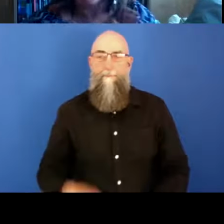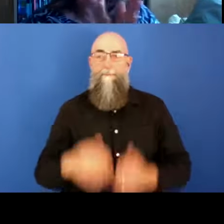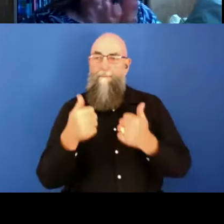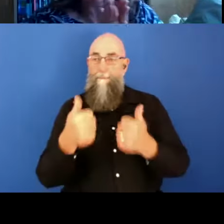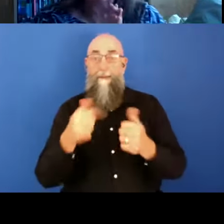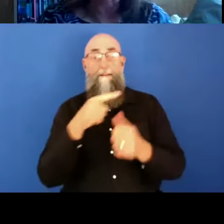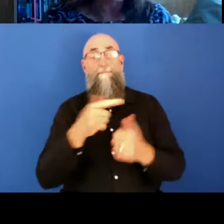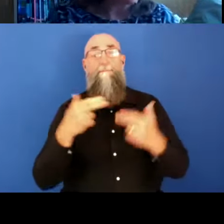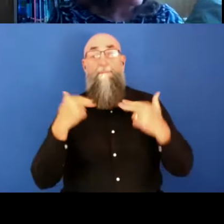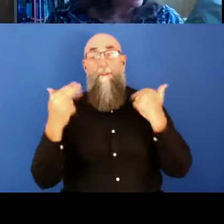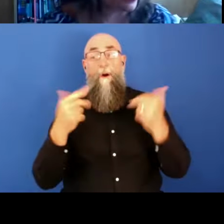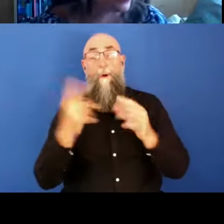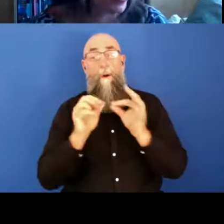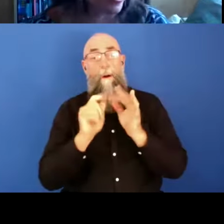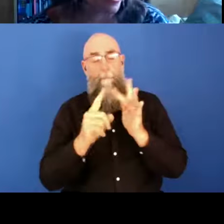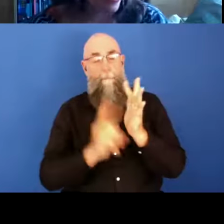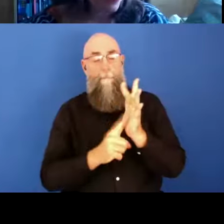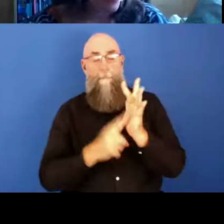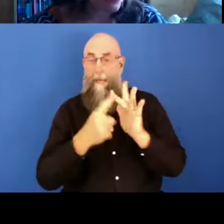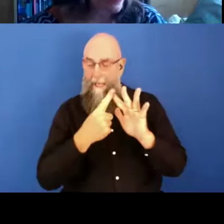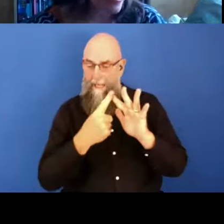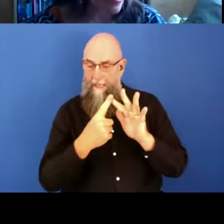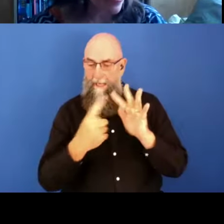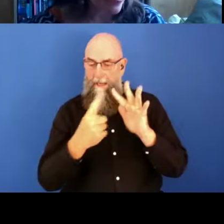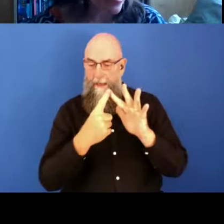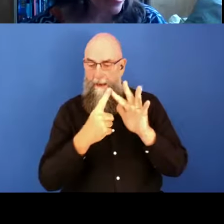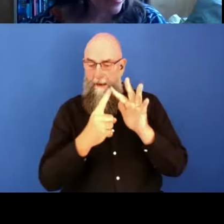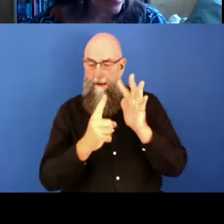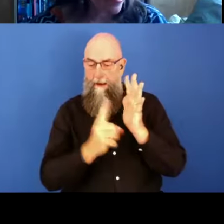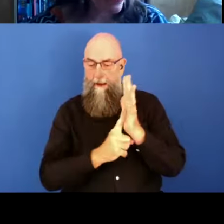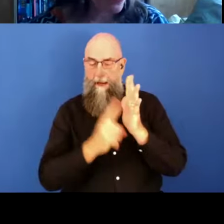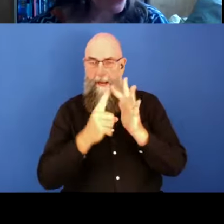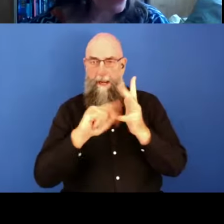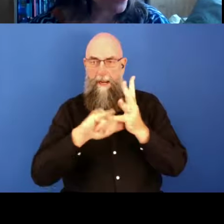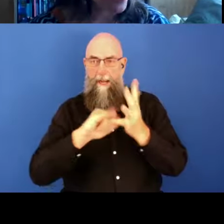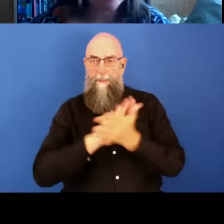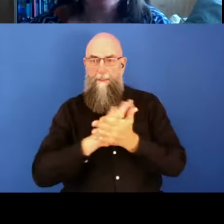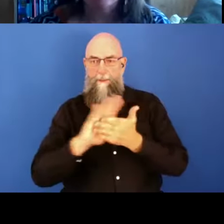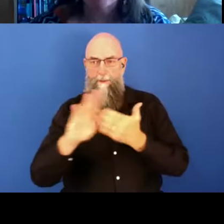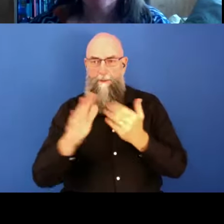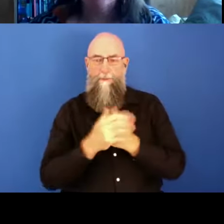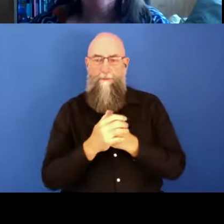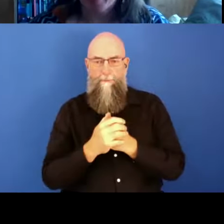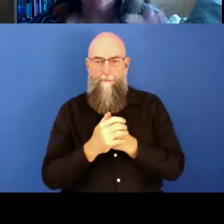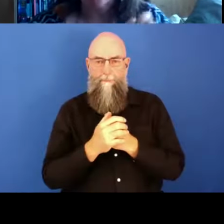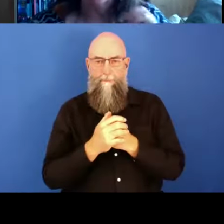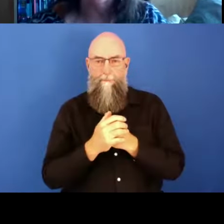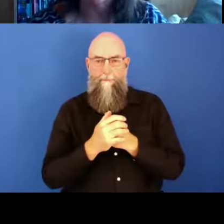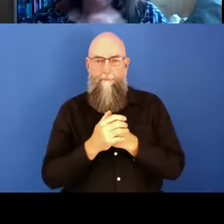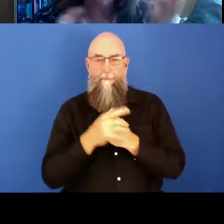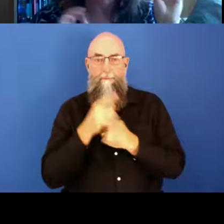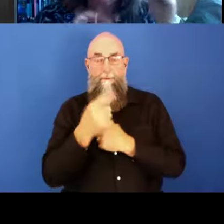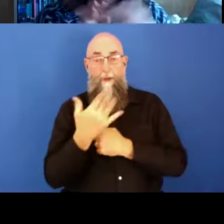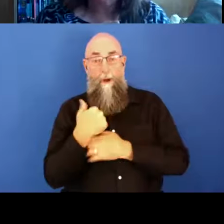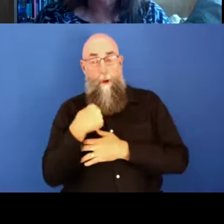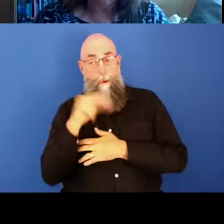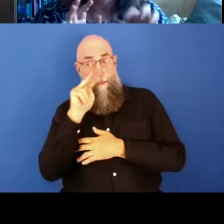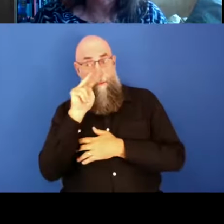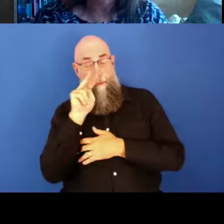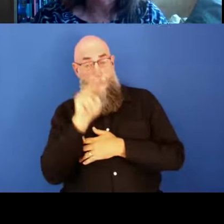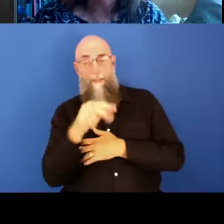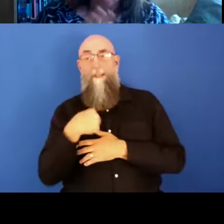i feel like watching this happen like coming as an